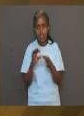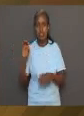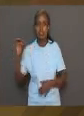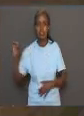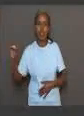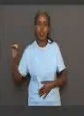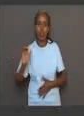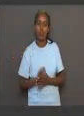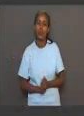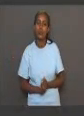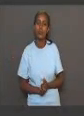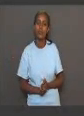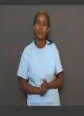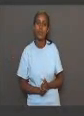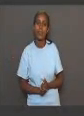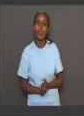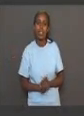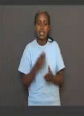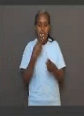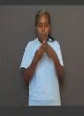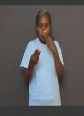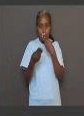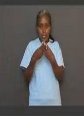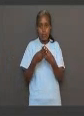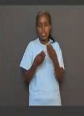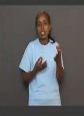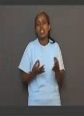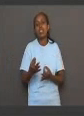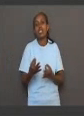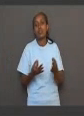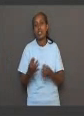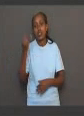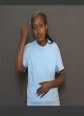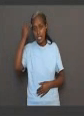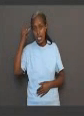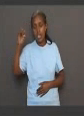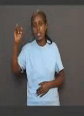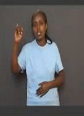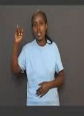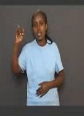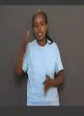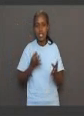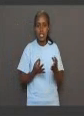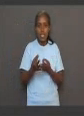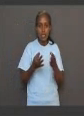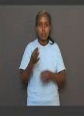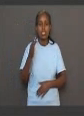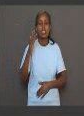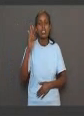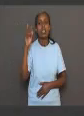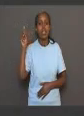0. The mathematical expression of the idea is expressed like